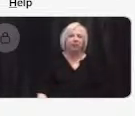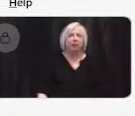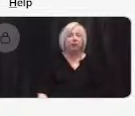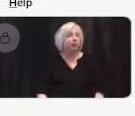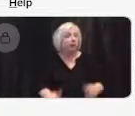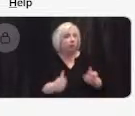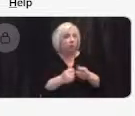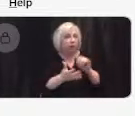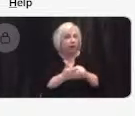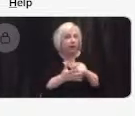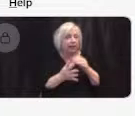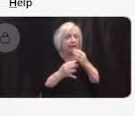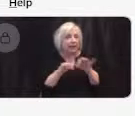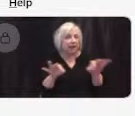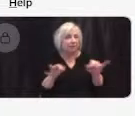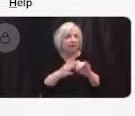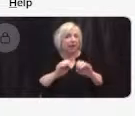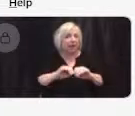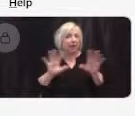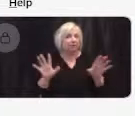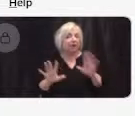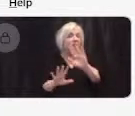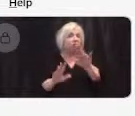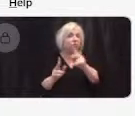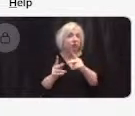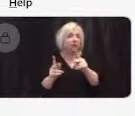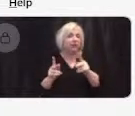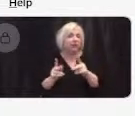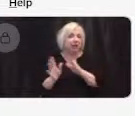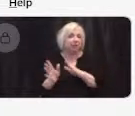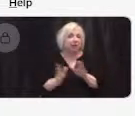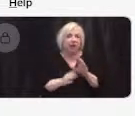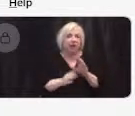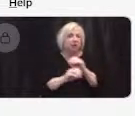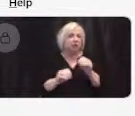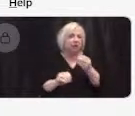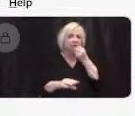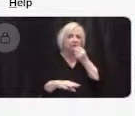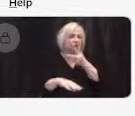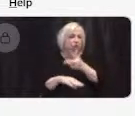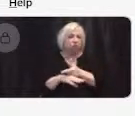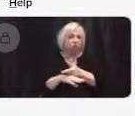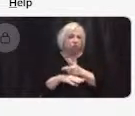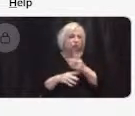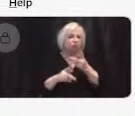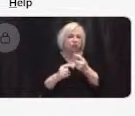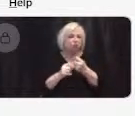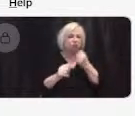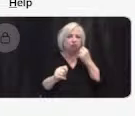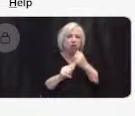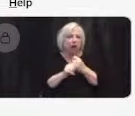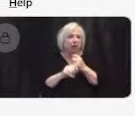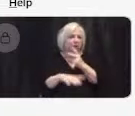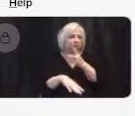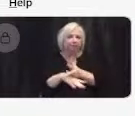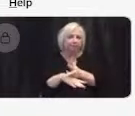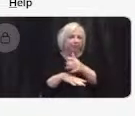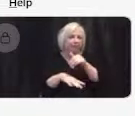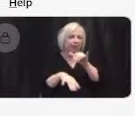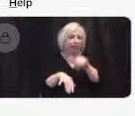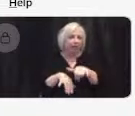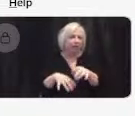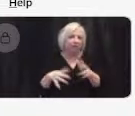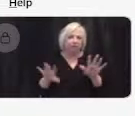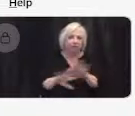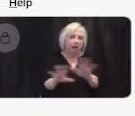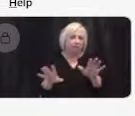So with that statement, that clarifies your site plan. There is no food truck to be located on this site. But